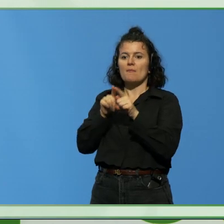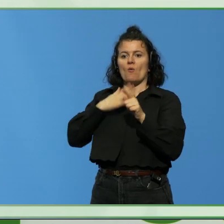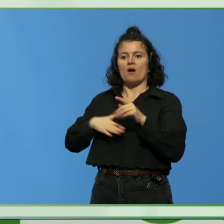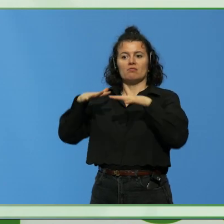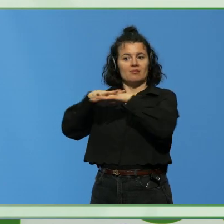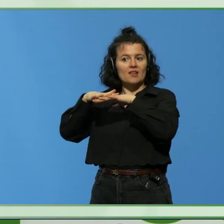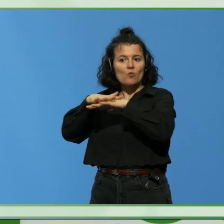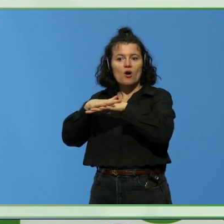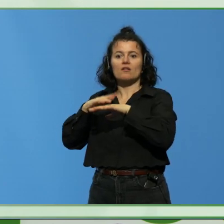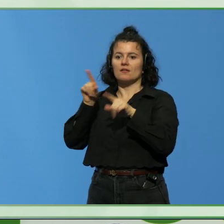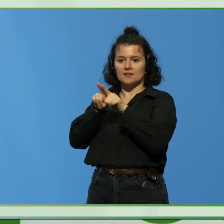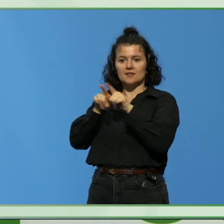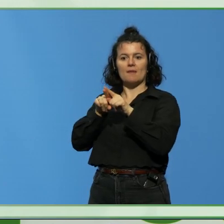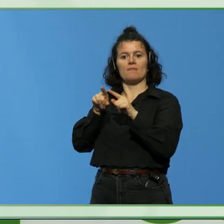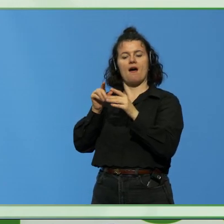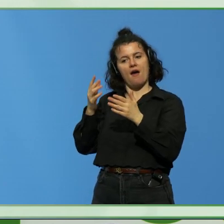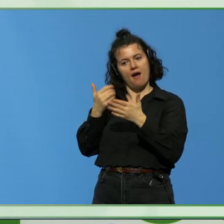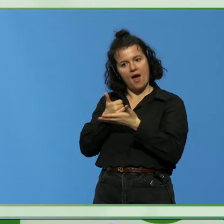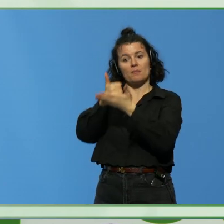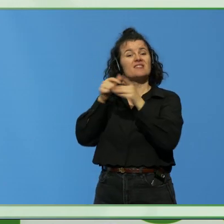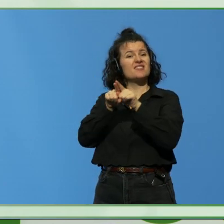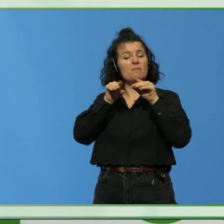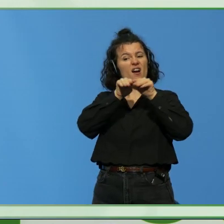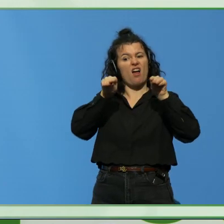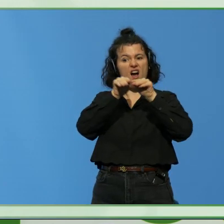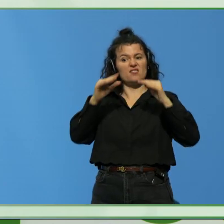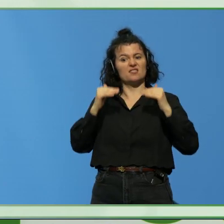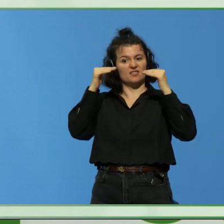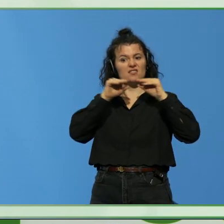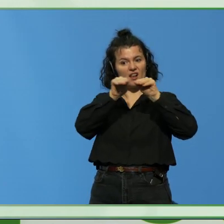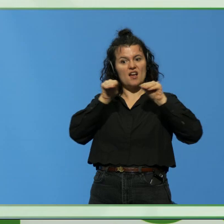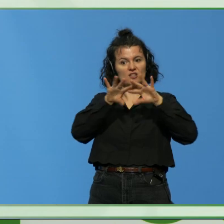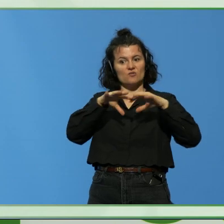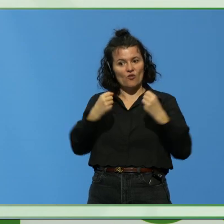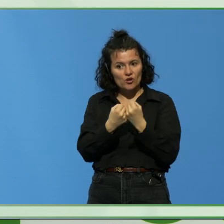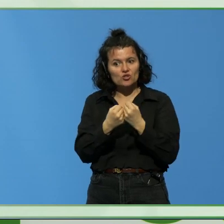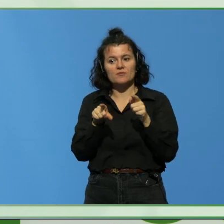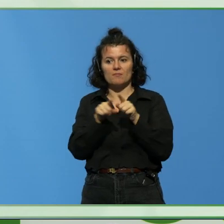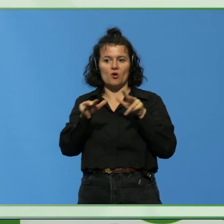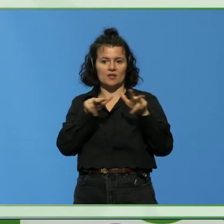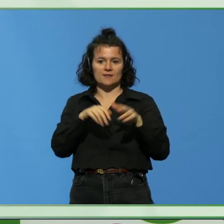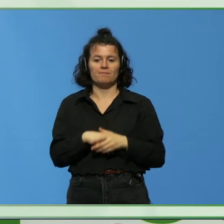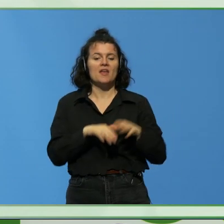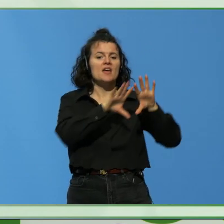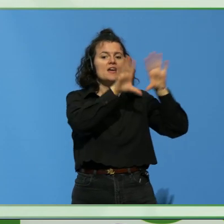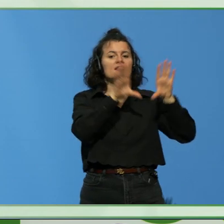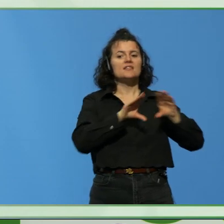Equitable AI Alliance, again, a Zero Project initiative. We would love to operationalize this